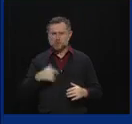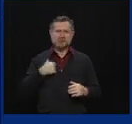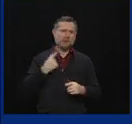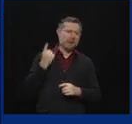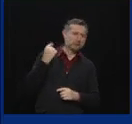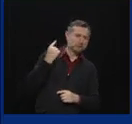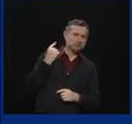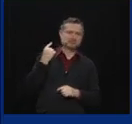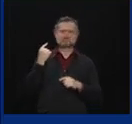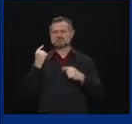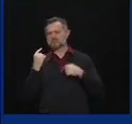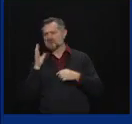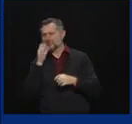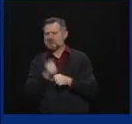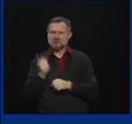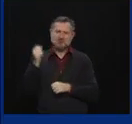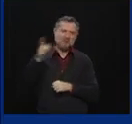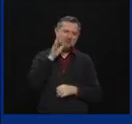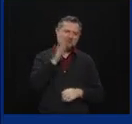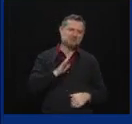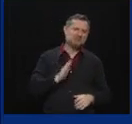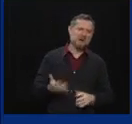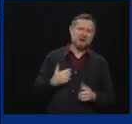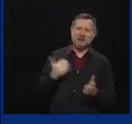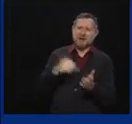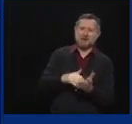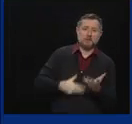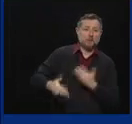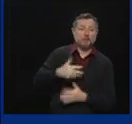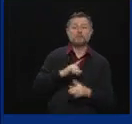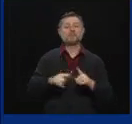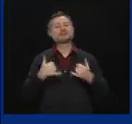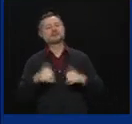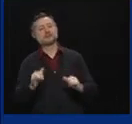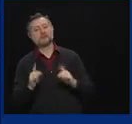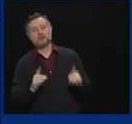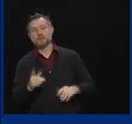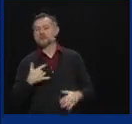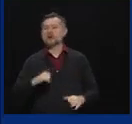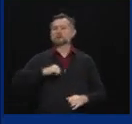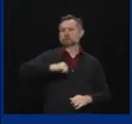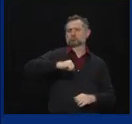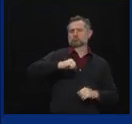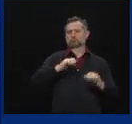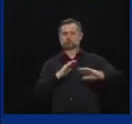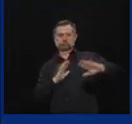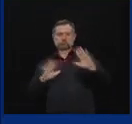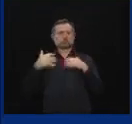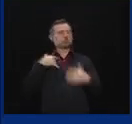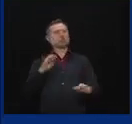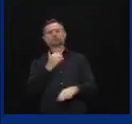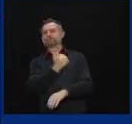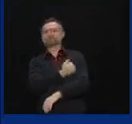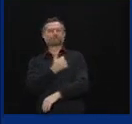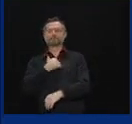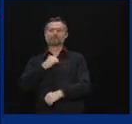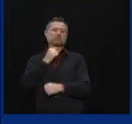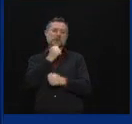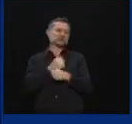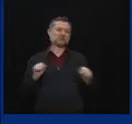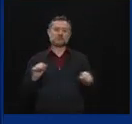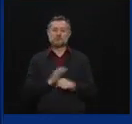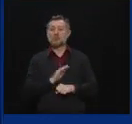that vaccine. And because there are still holdouts, we cannot declare that it's going to be completely safe. So how do we get rid of this pandemic?